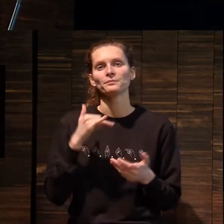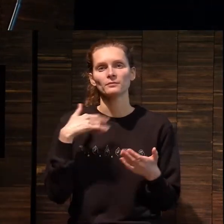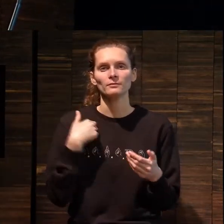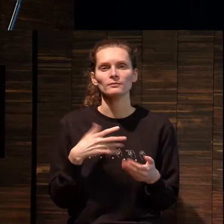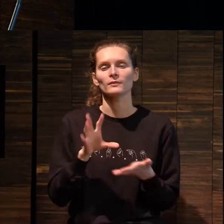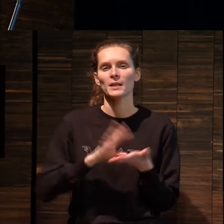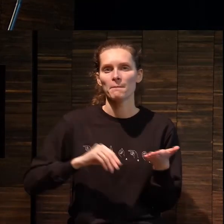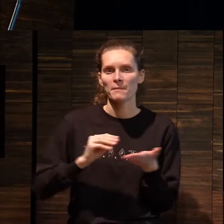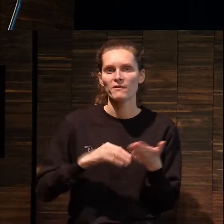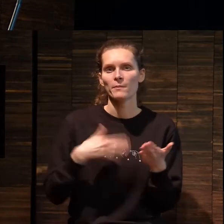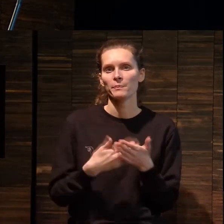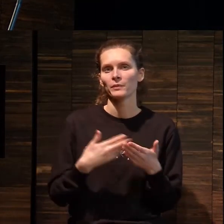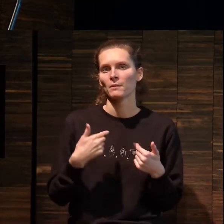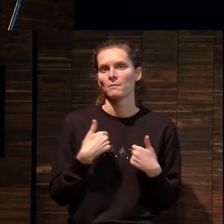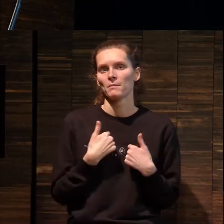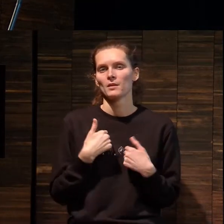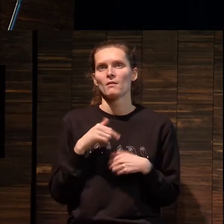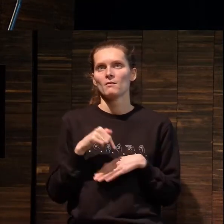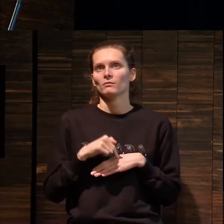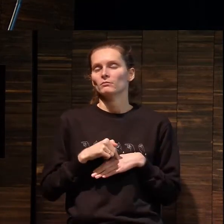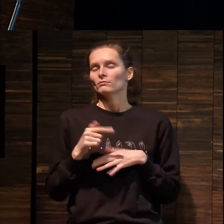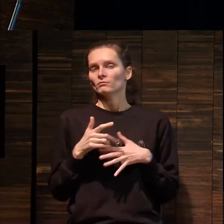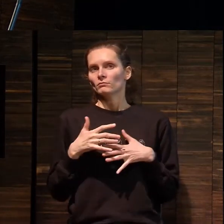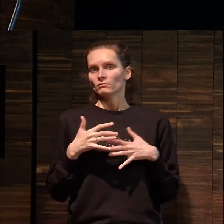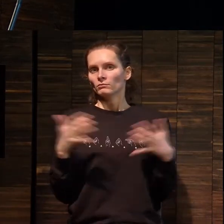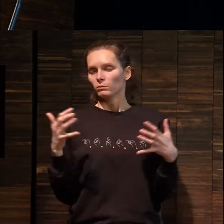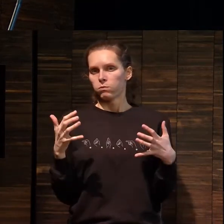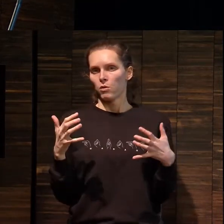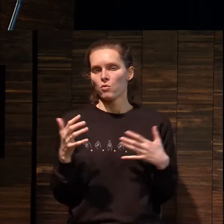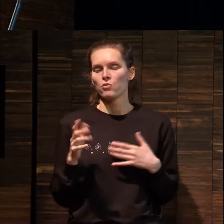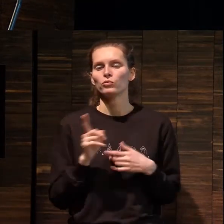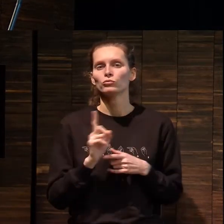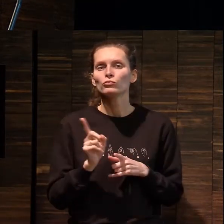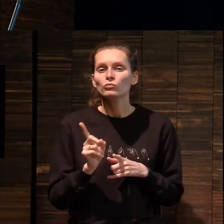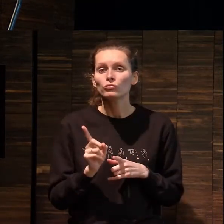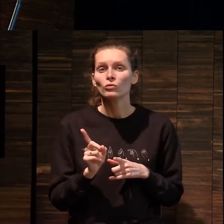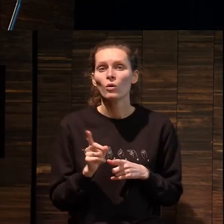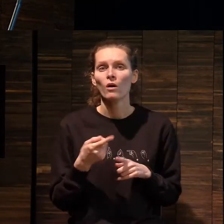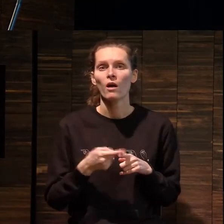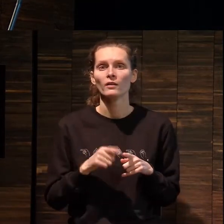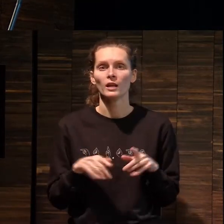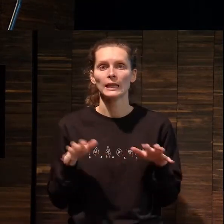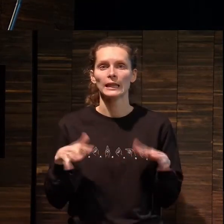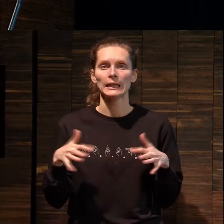direct sun rays. And what touched me most